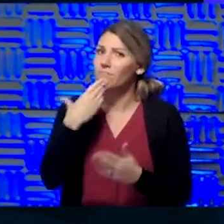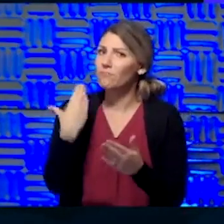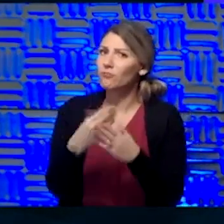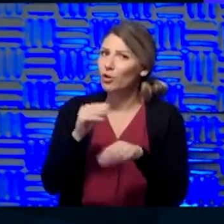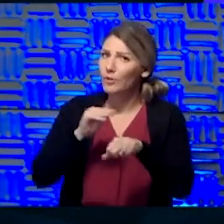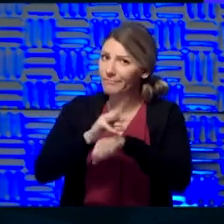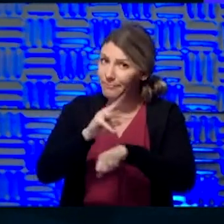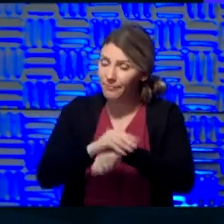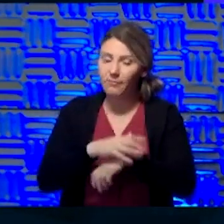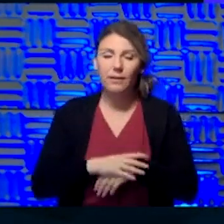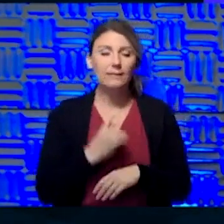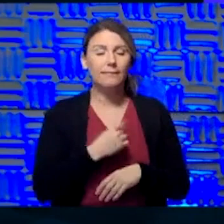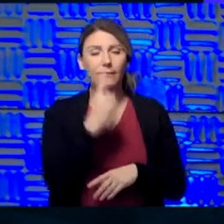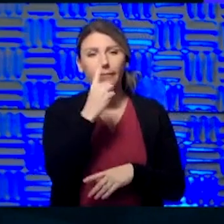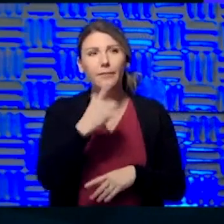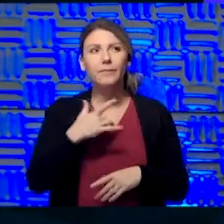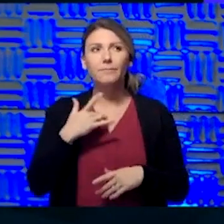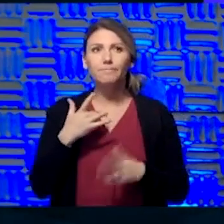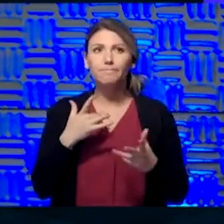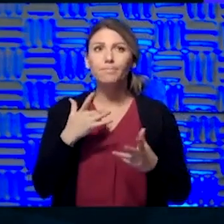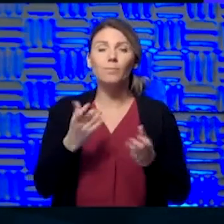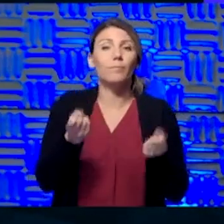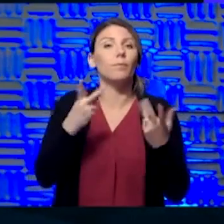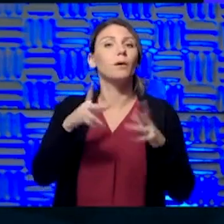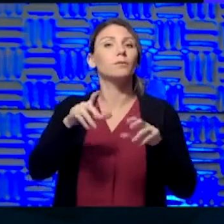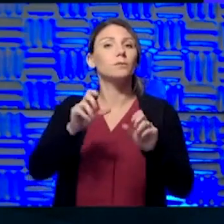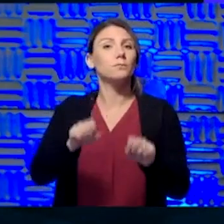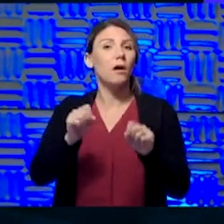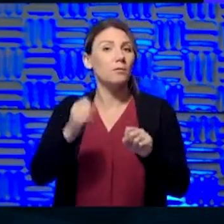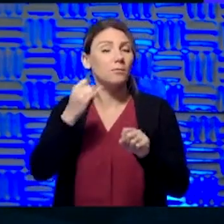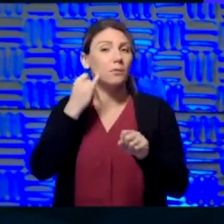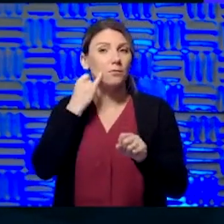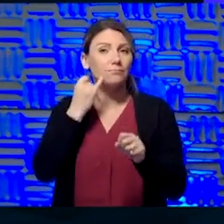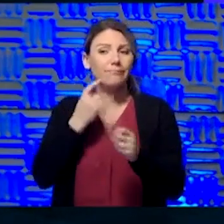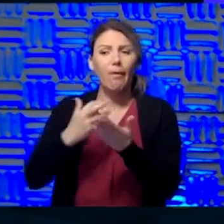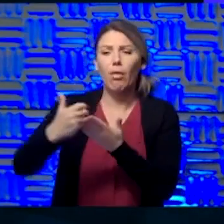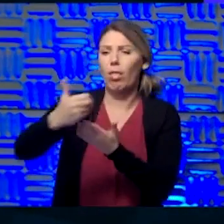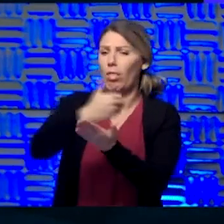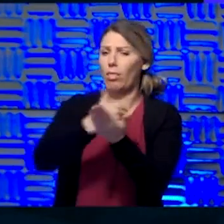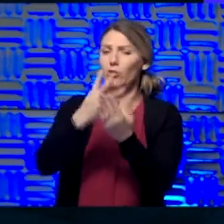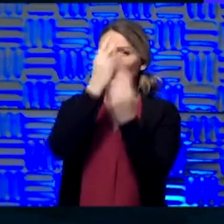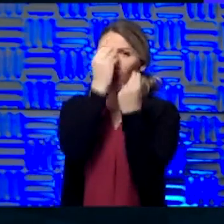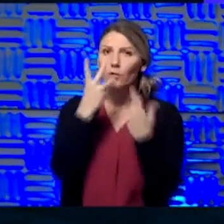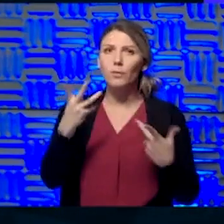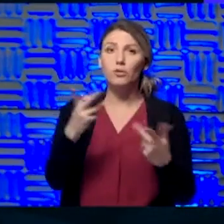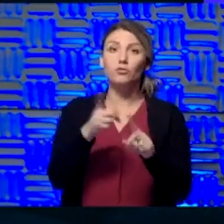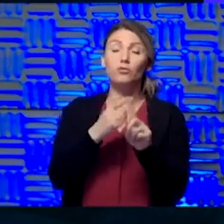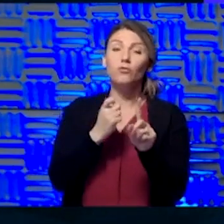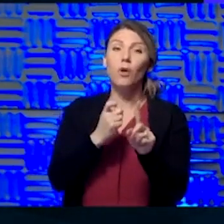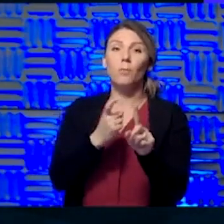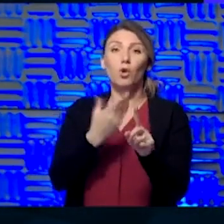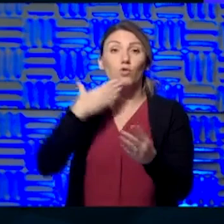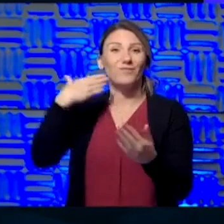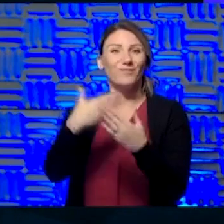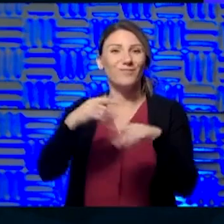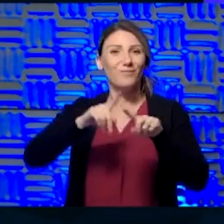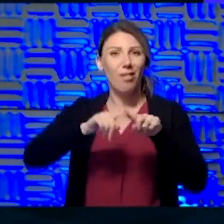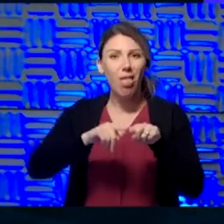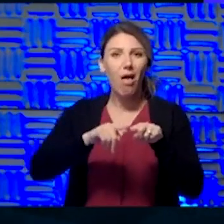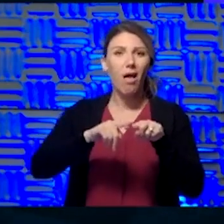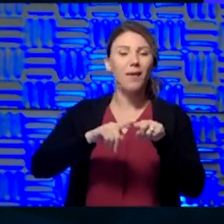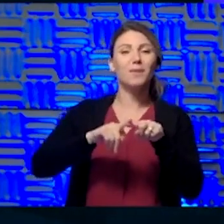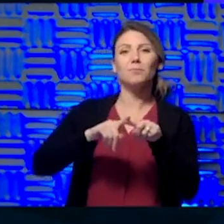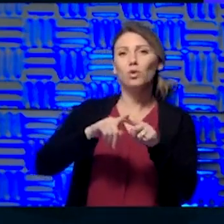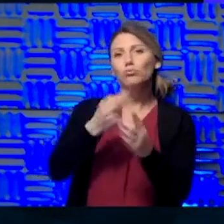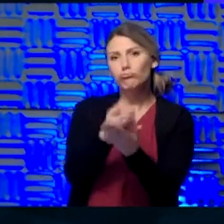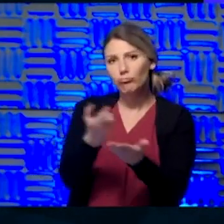totally think that you should, as much as possible, get your information from different reliable sources so that you can have the best